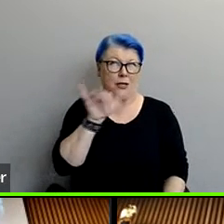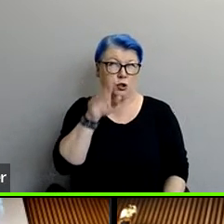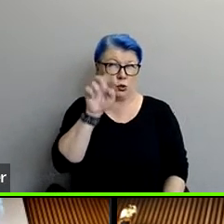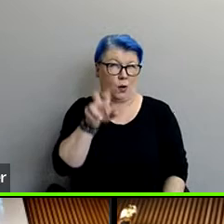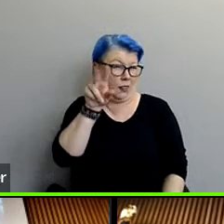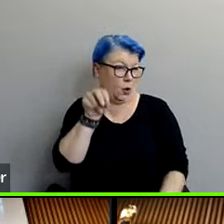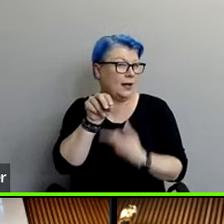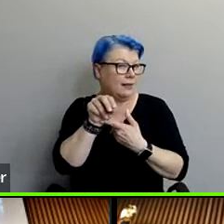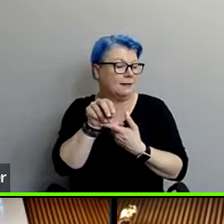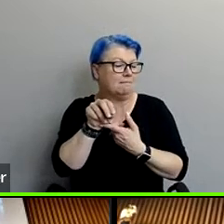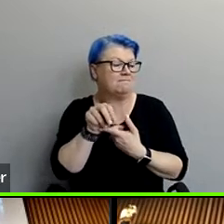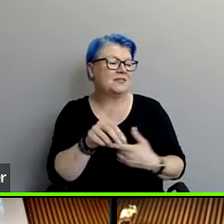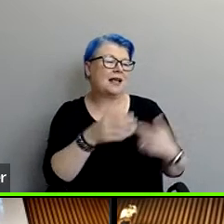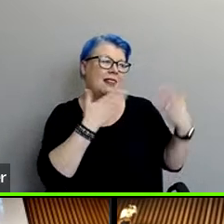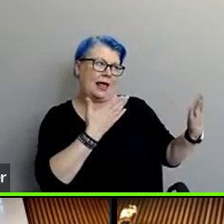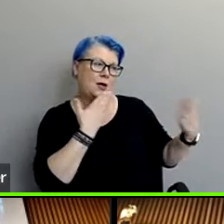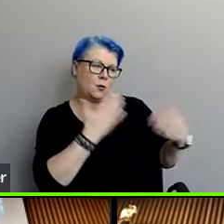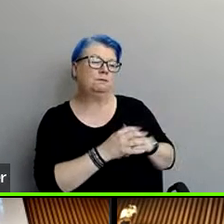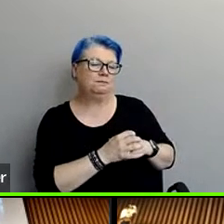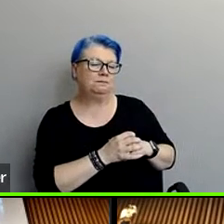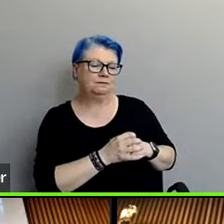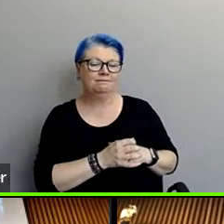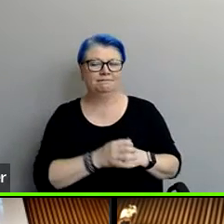Thank you. I appreciate it. Thank you.